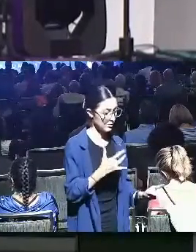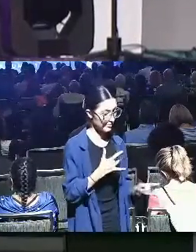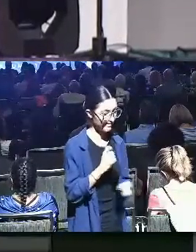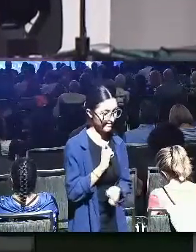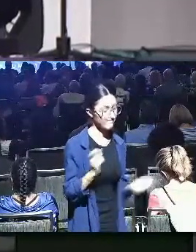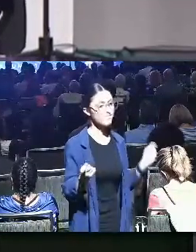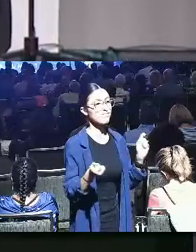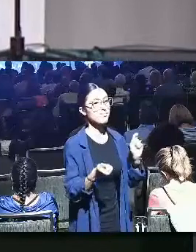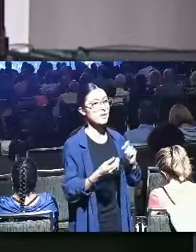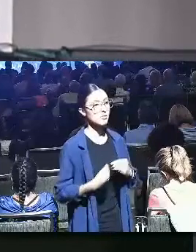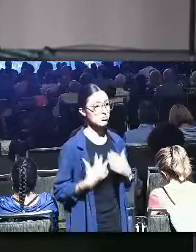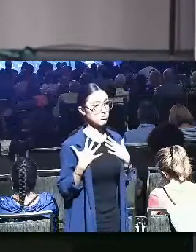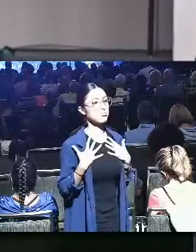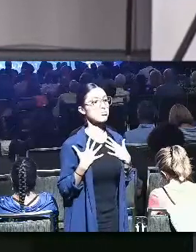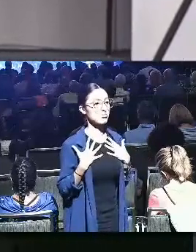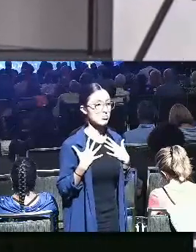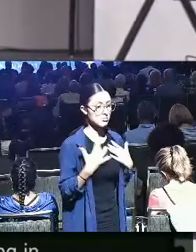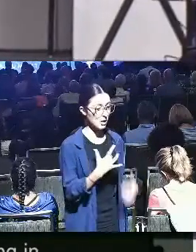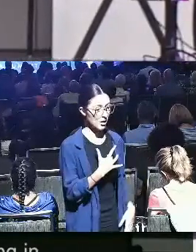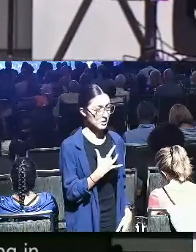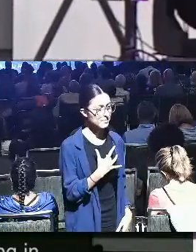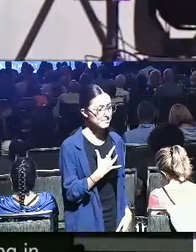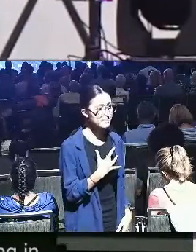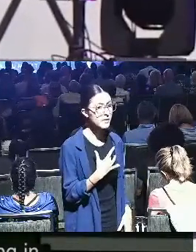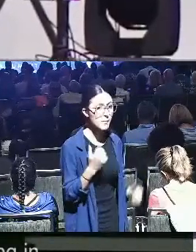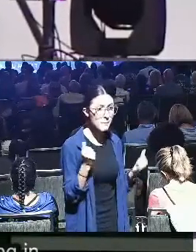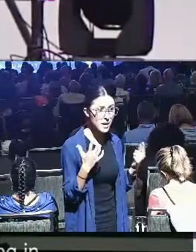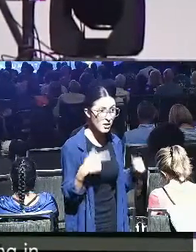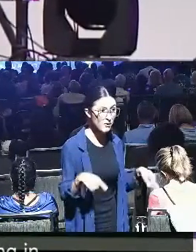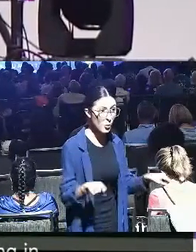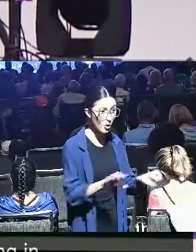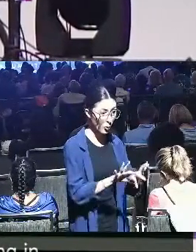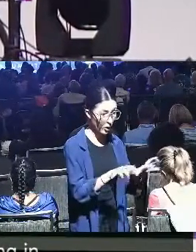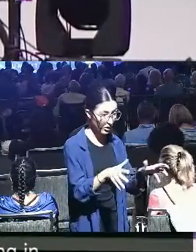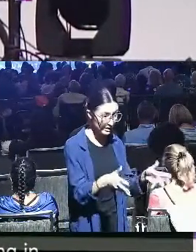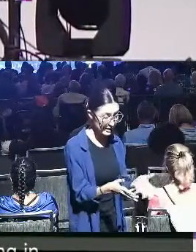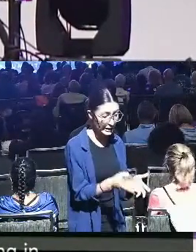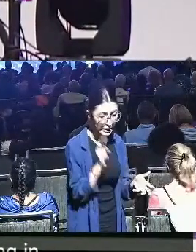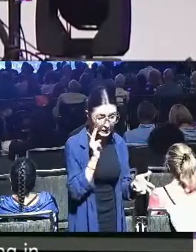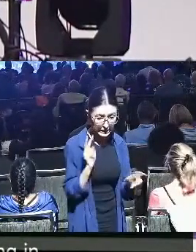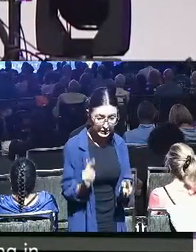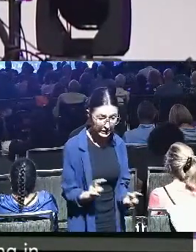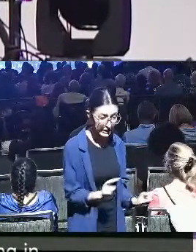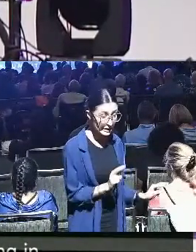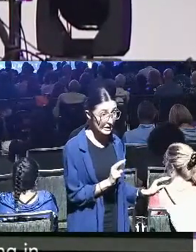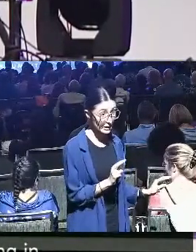see anything in the world right now that we would say looks like chaos?